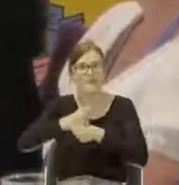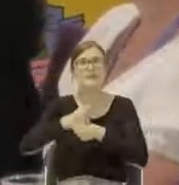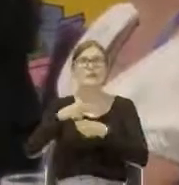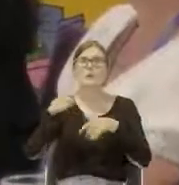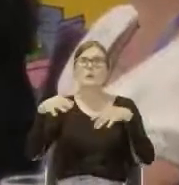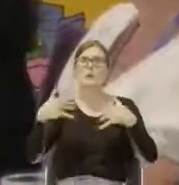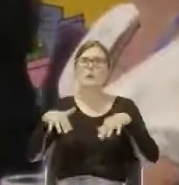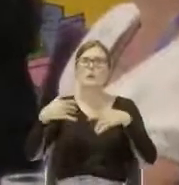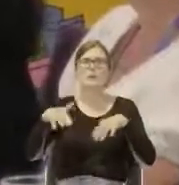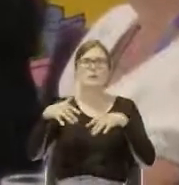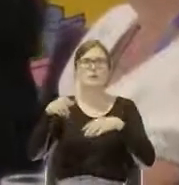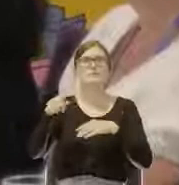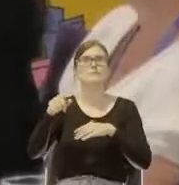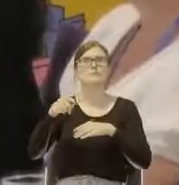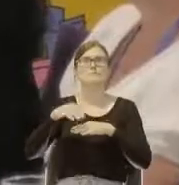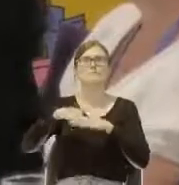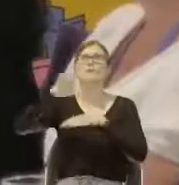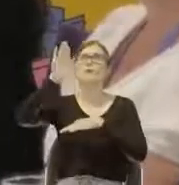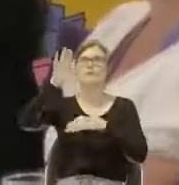go away because